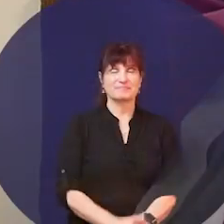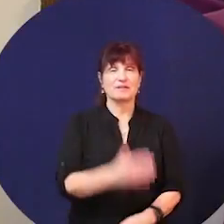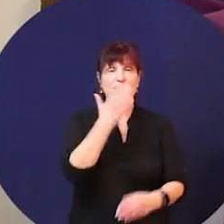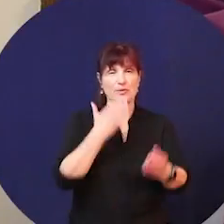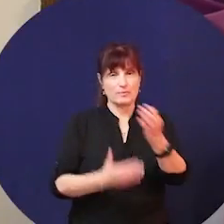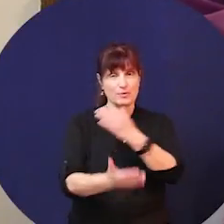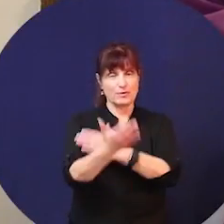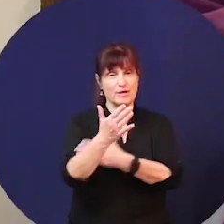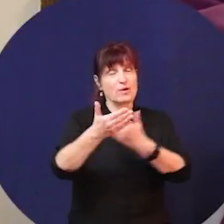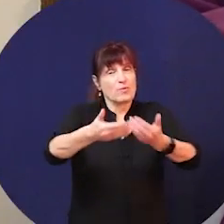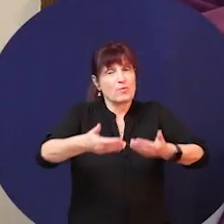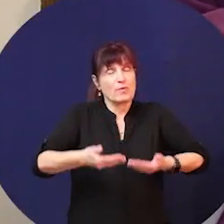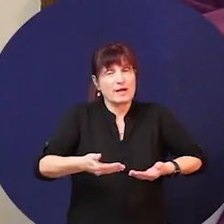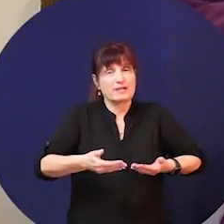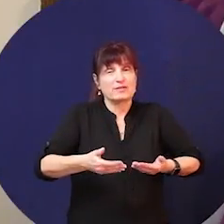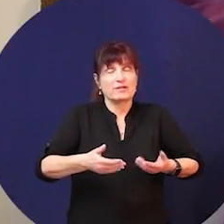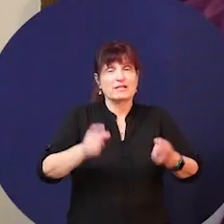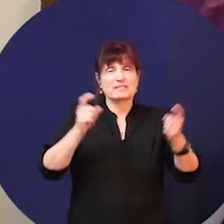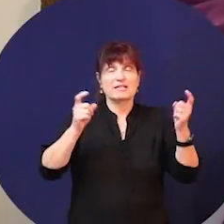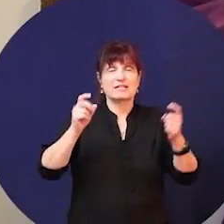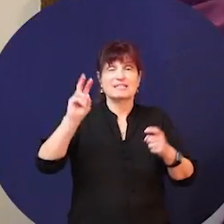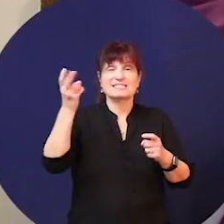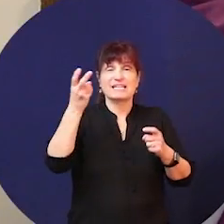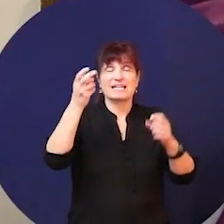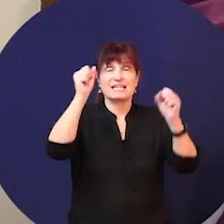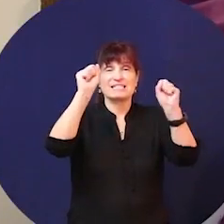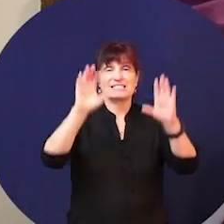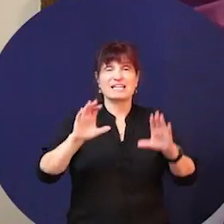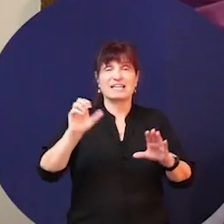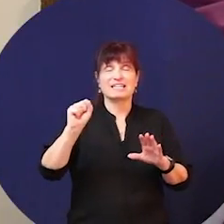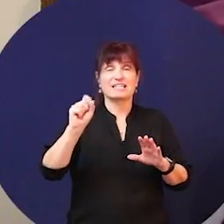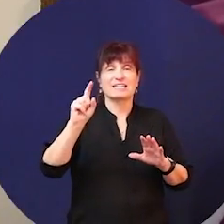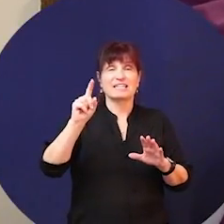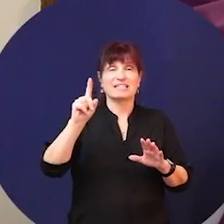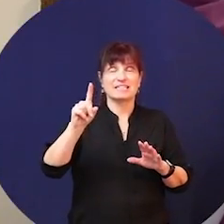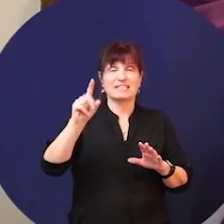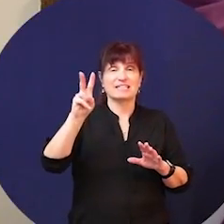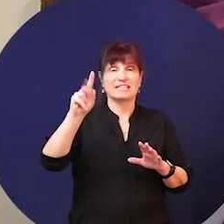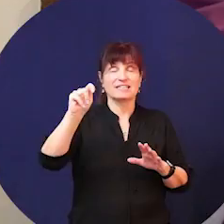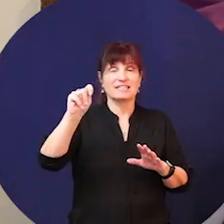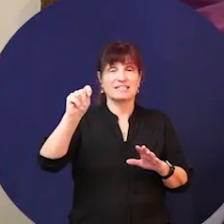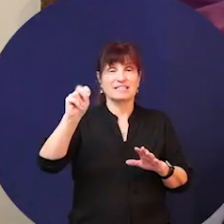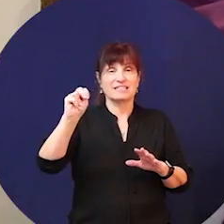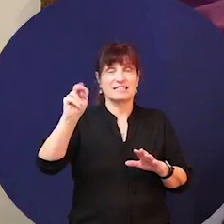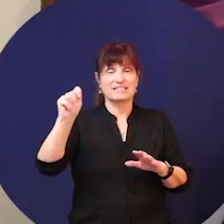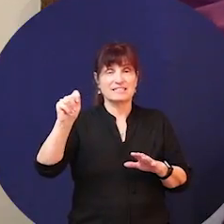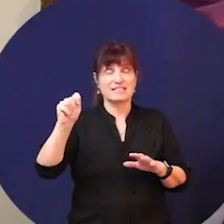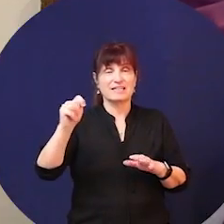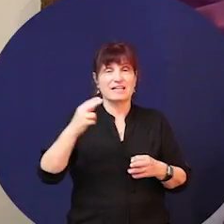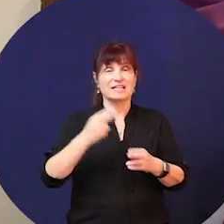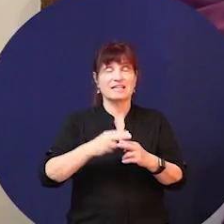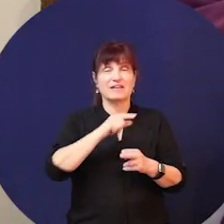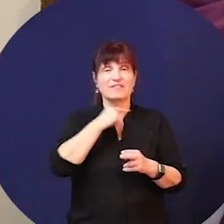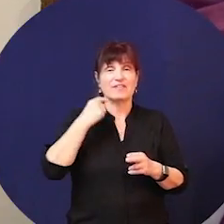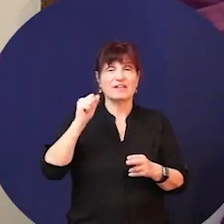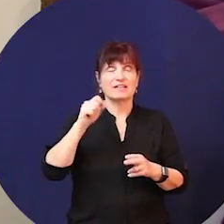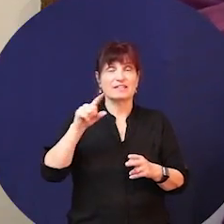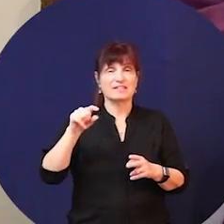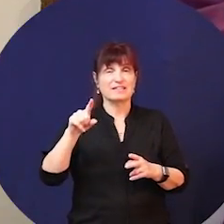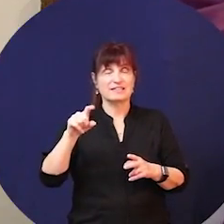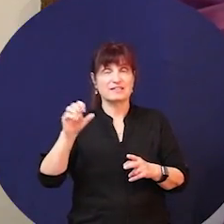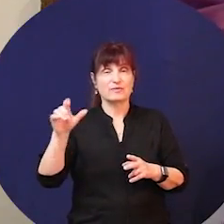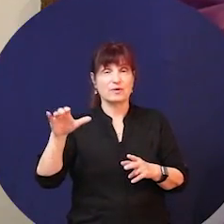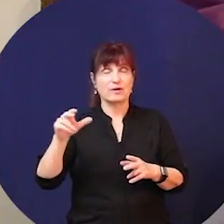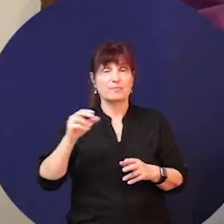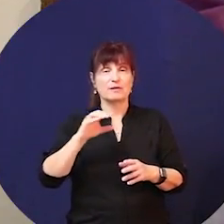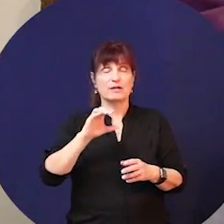Good morning and welcome to our celebration of the second Sunday of Advent. My name is Father Andy Pavlik. I'm the pastor of San Felipe de